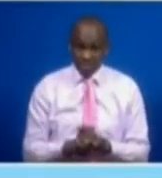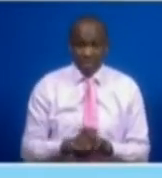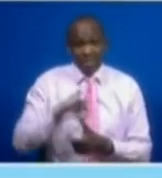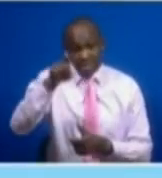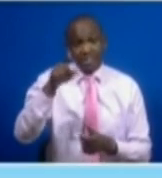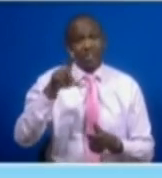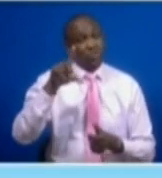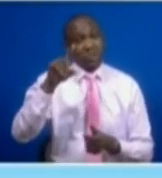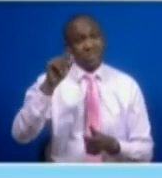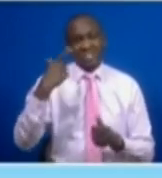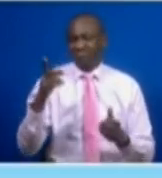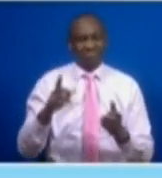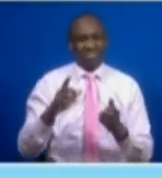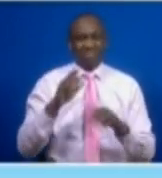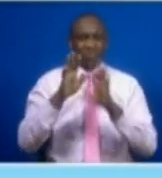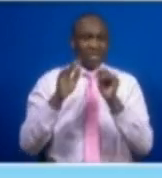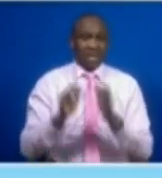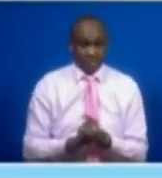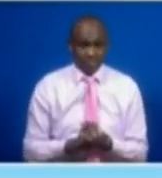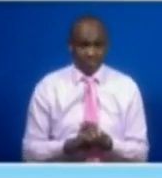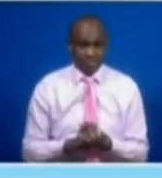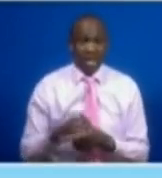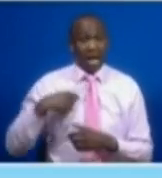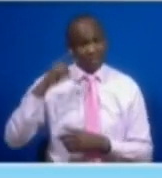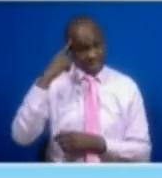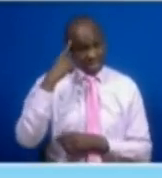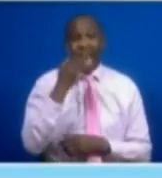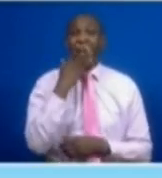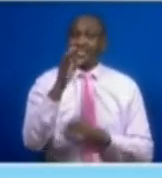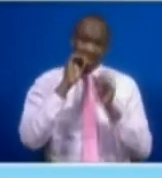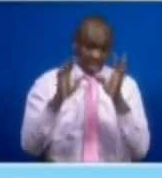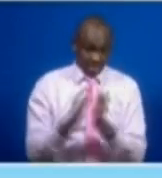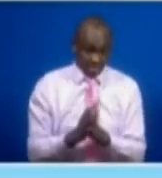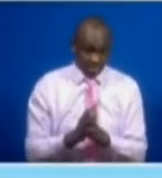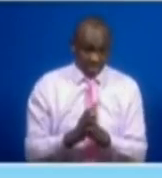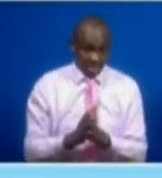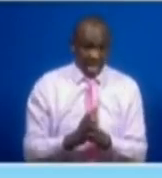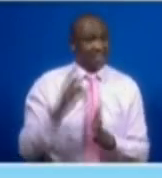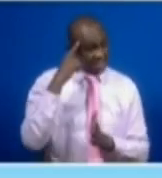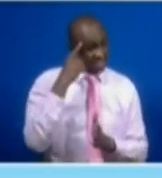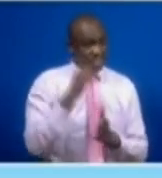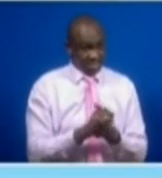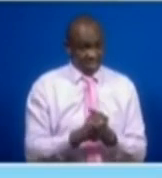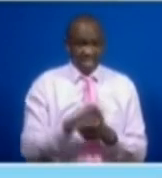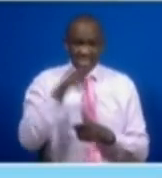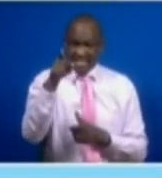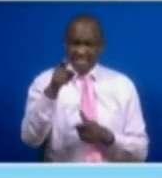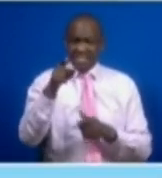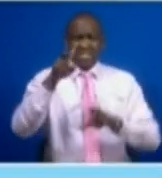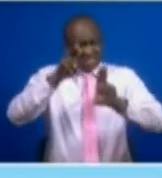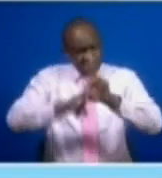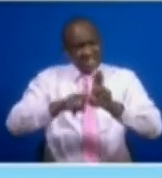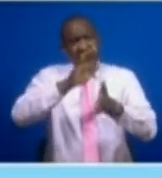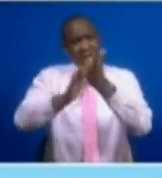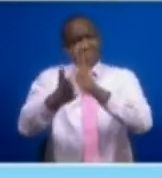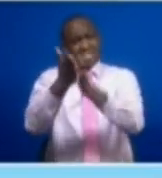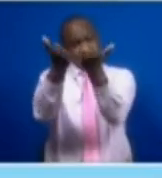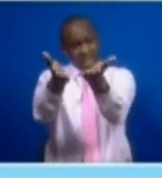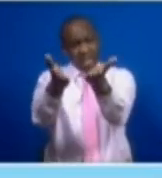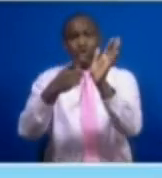tweet answering. No. Don't answer that tweet. I think the optics of those empty seats in the auditorium